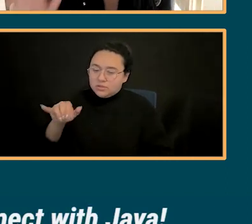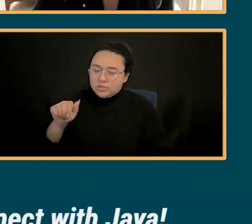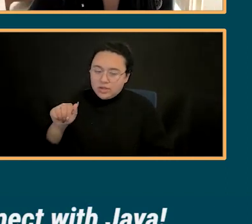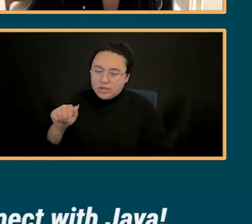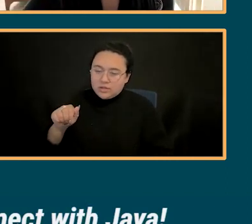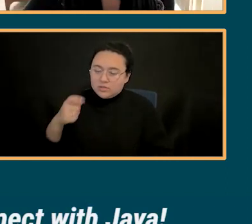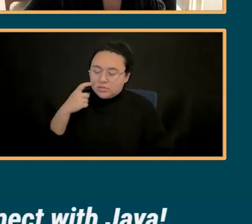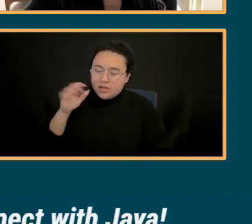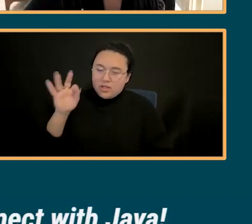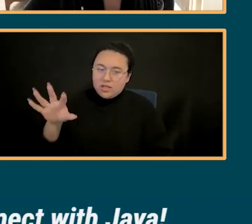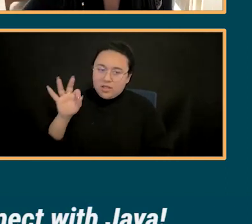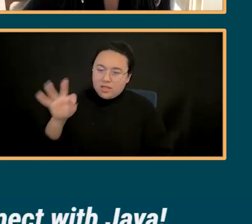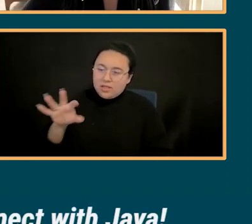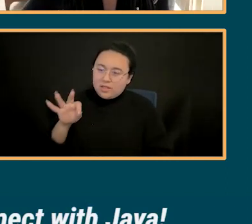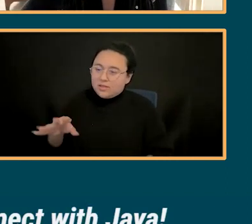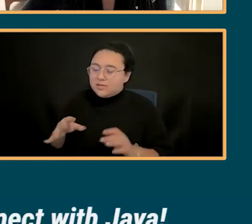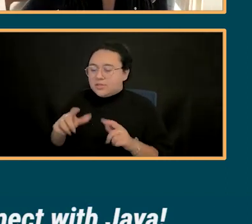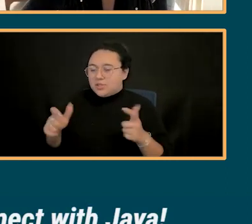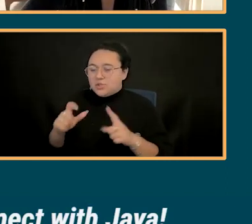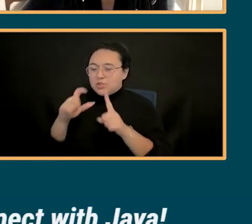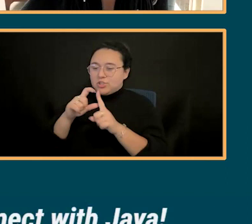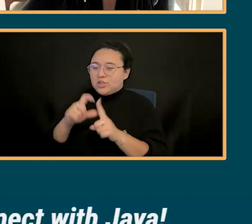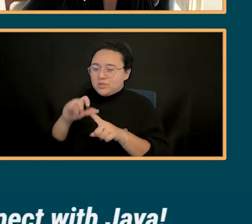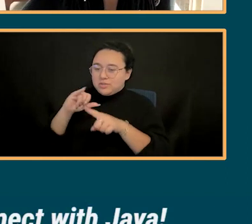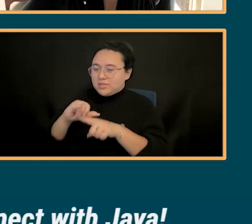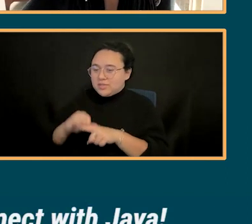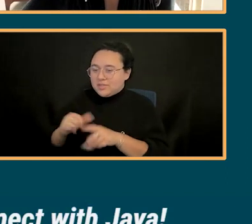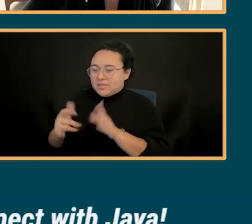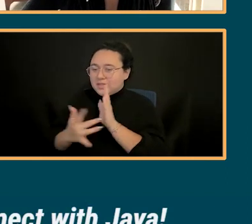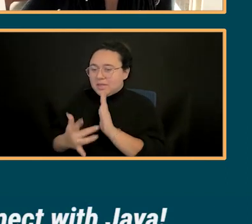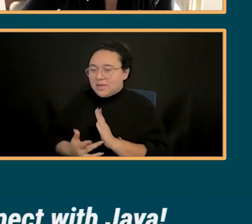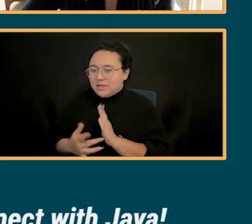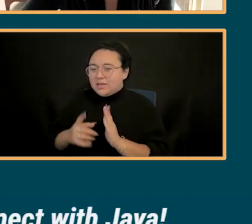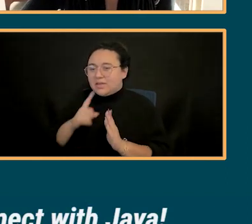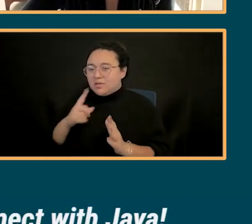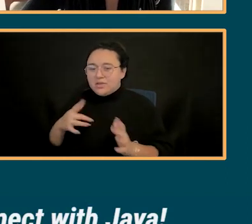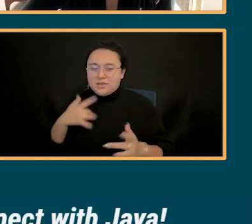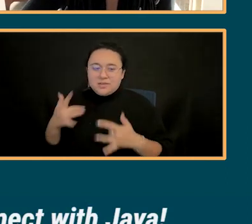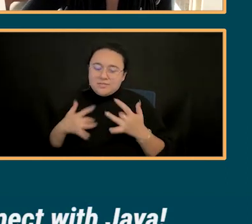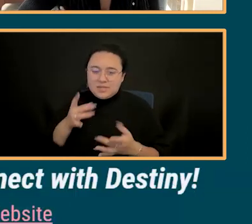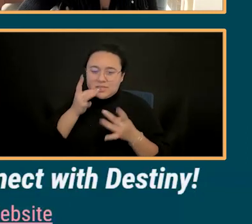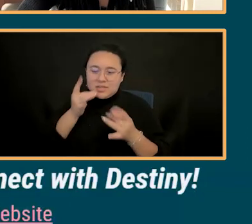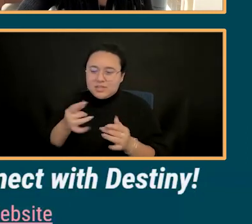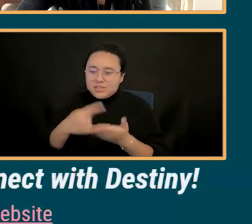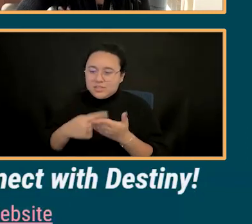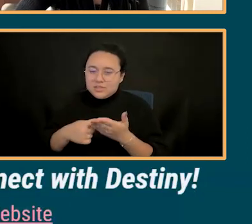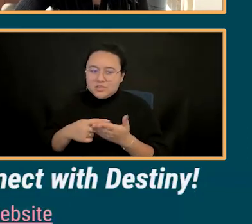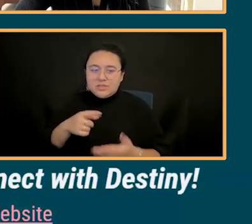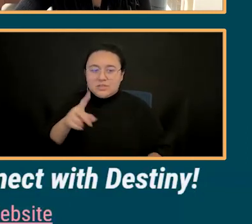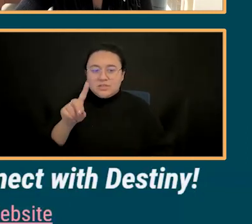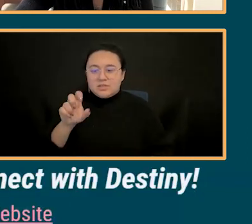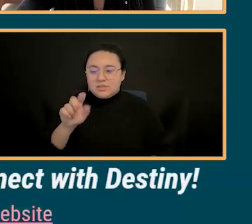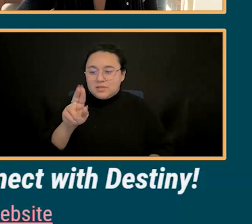like 15 hugely technical terms. We're going to break it down for you. Oh, this is going to be a delicious discussion. Meet Destiny